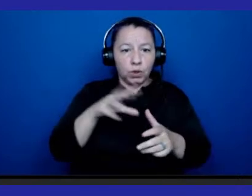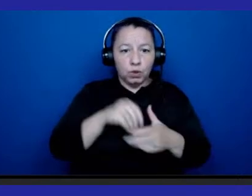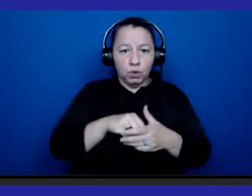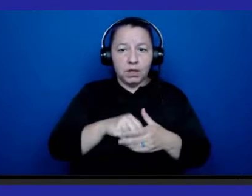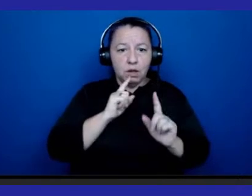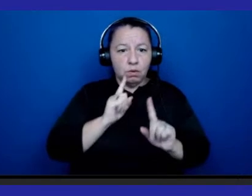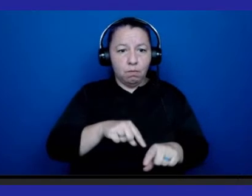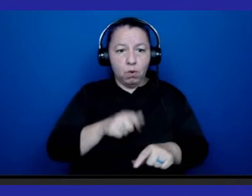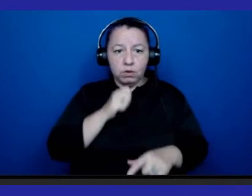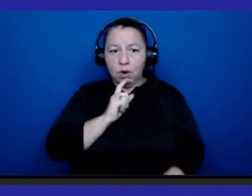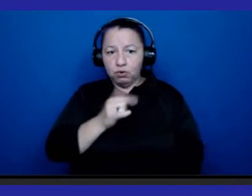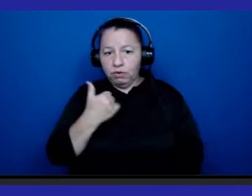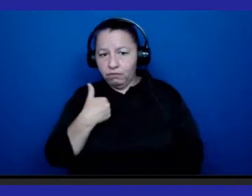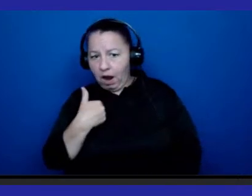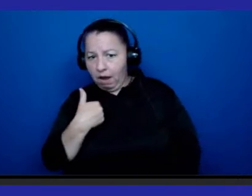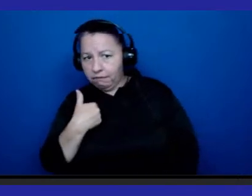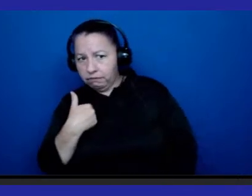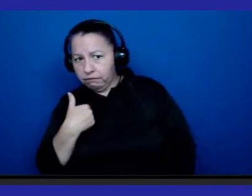it here.